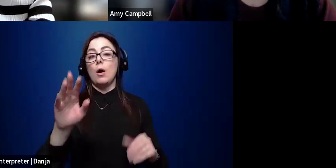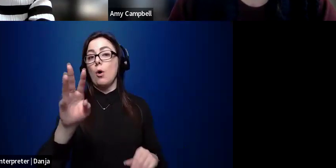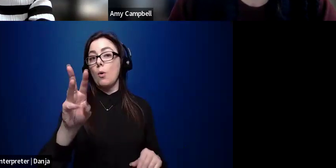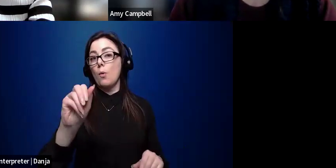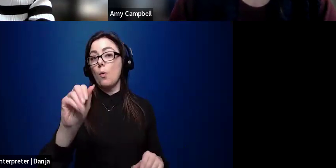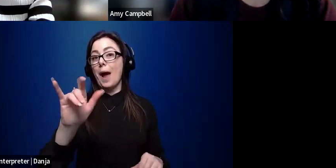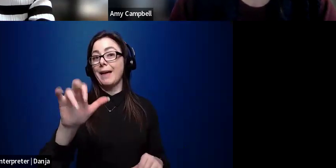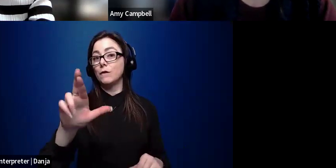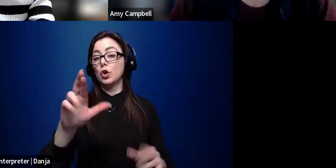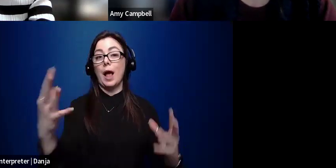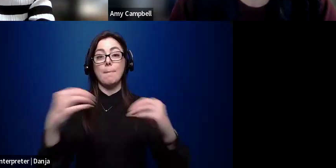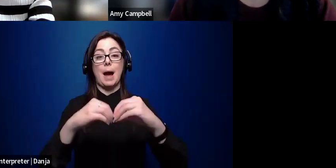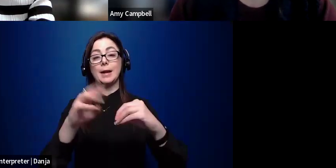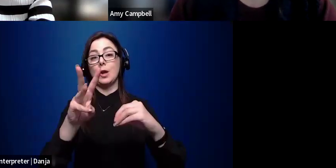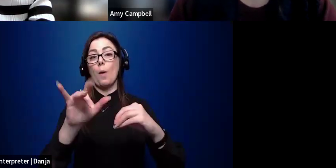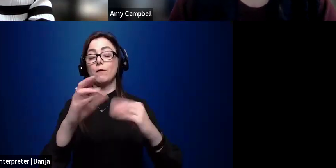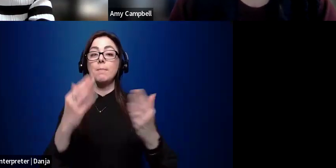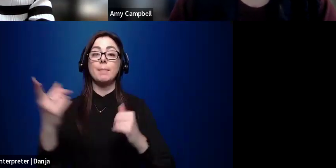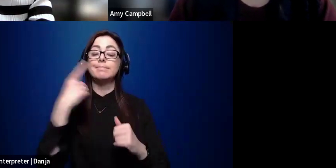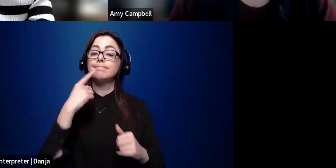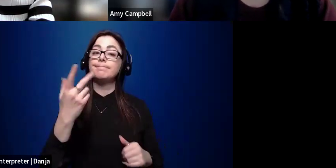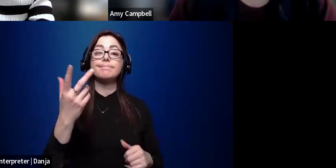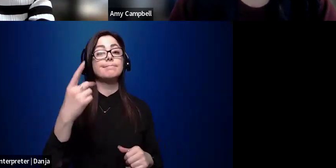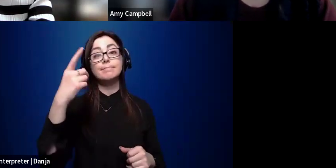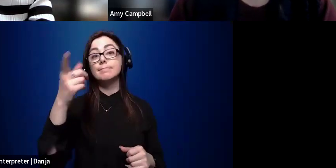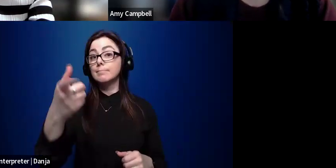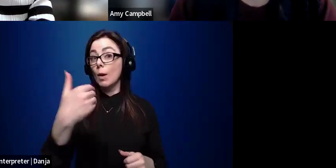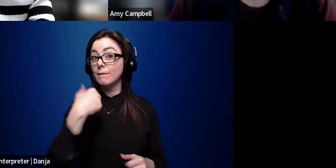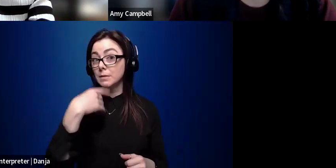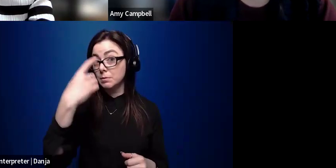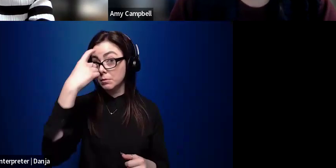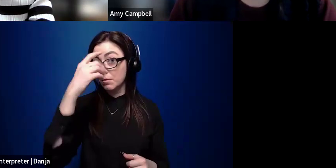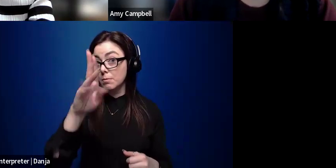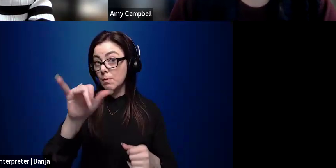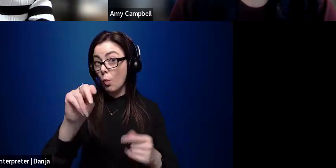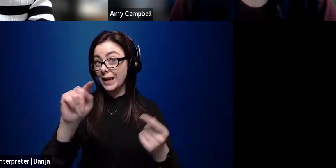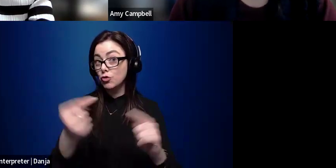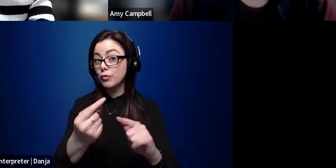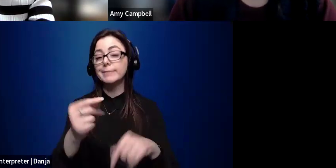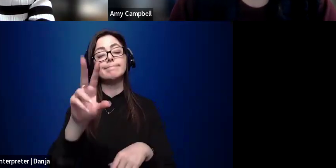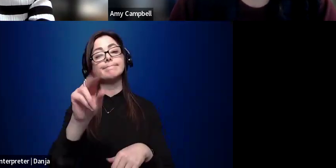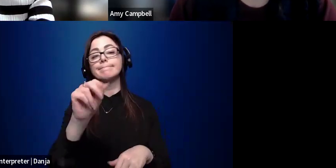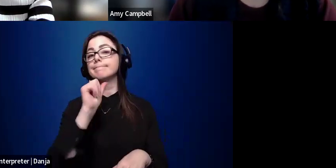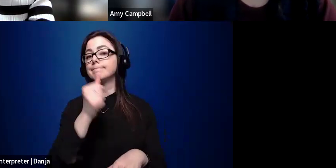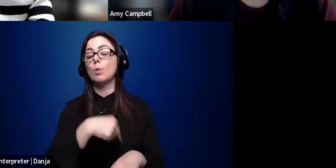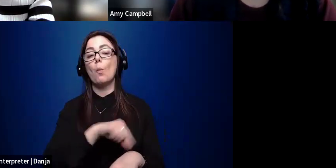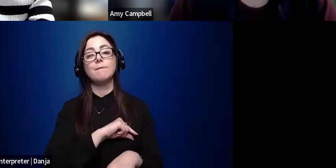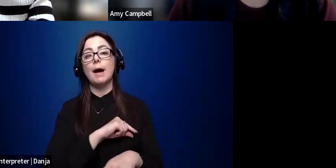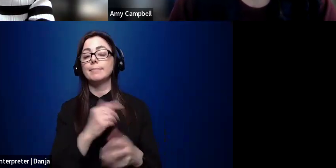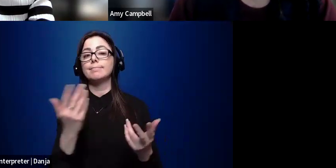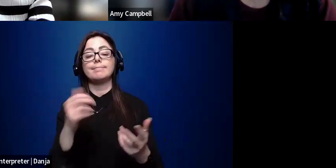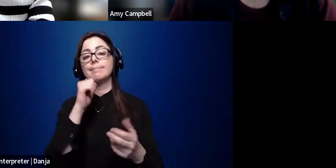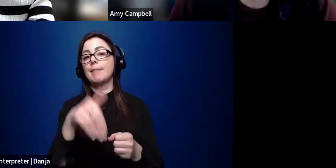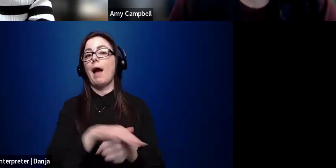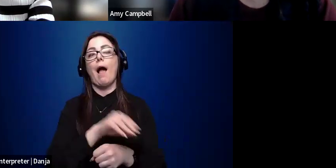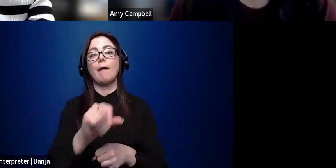could decide, nope, we're just not going to cover people with brain injuries. Or, you know, they can make some decisions,